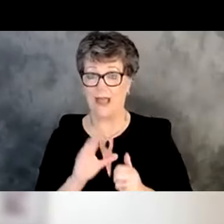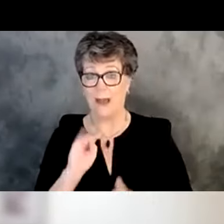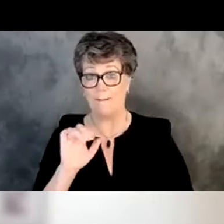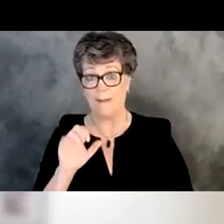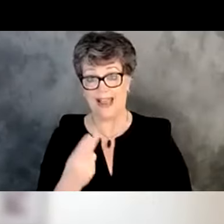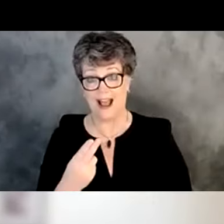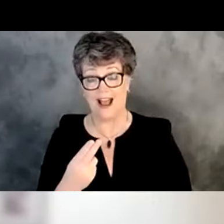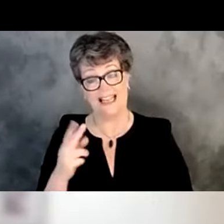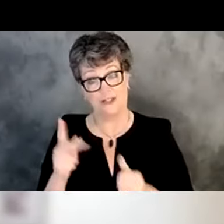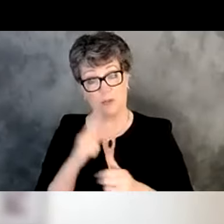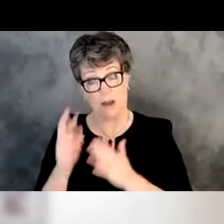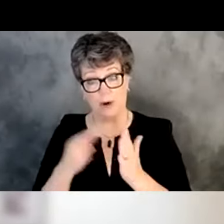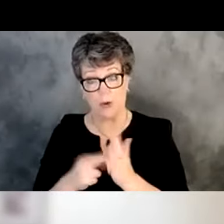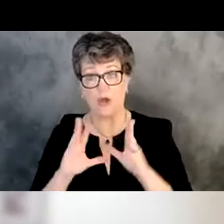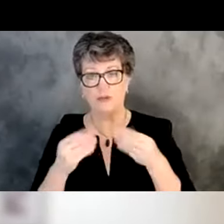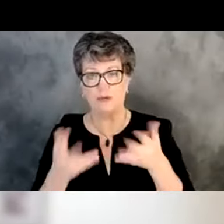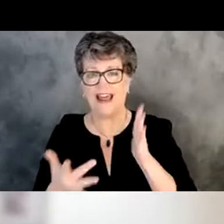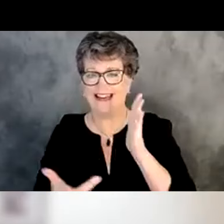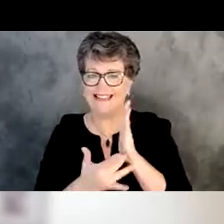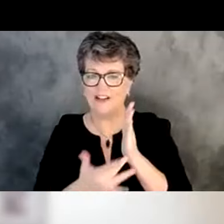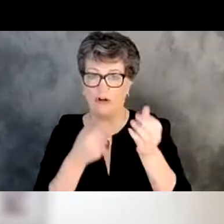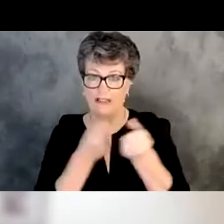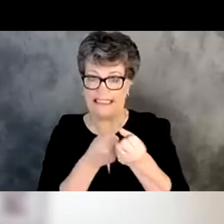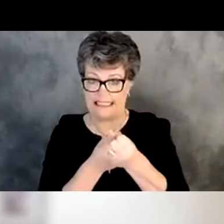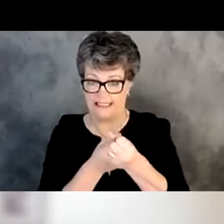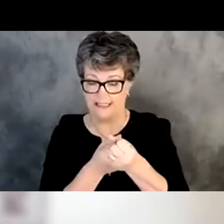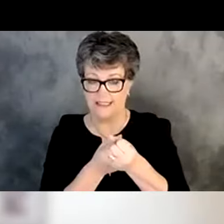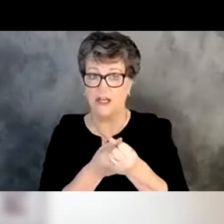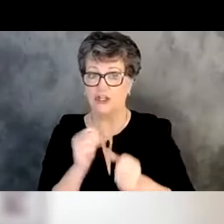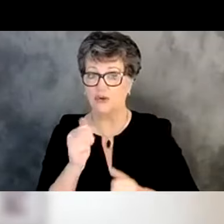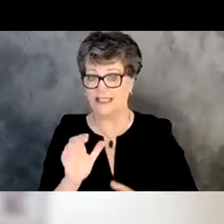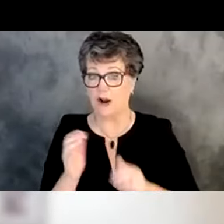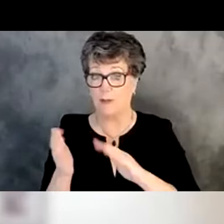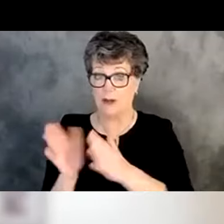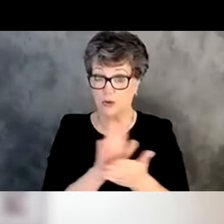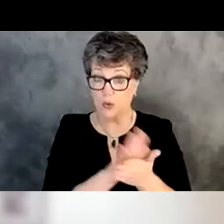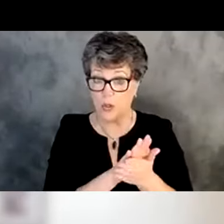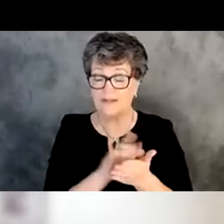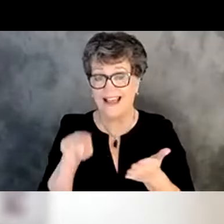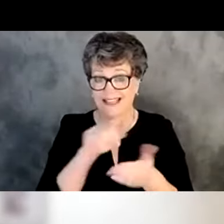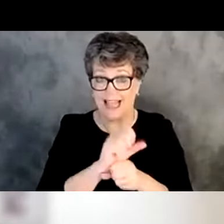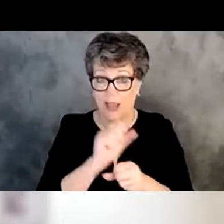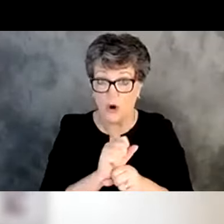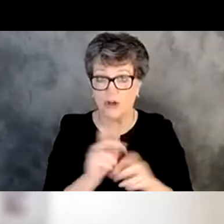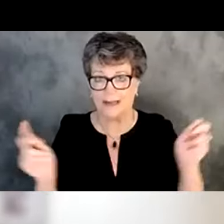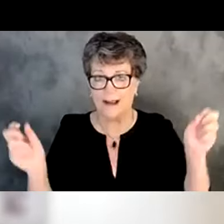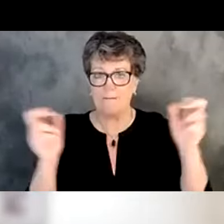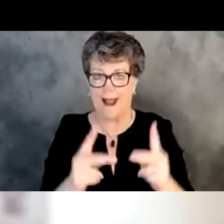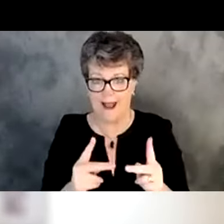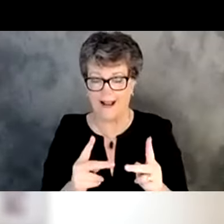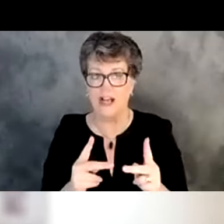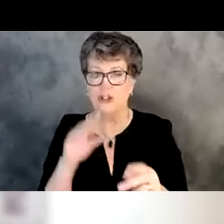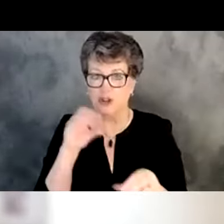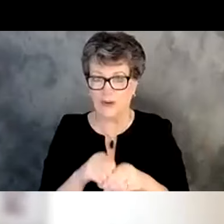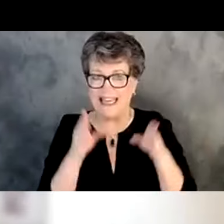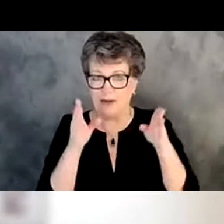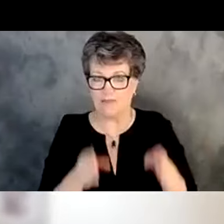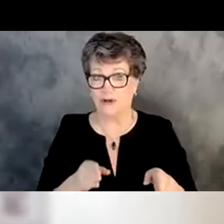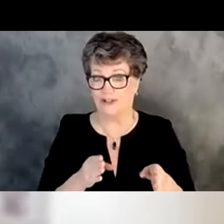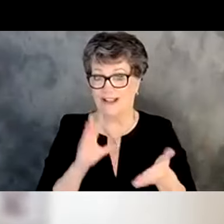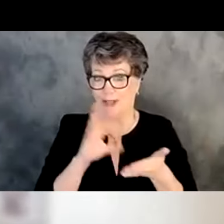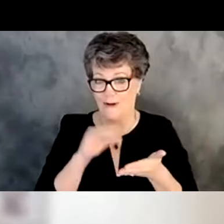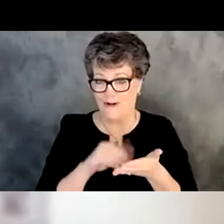primary role is providing technical assistance to Sacramento schools as they work to return to in-person